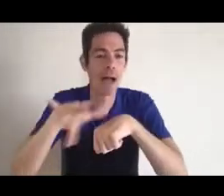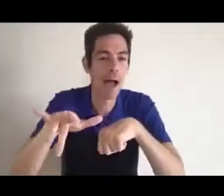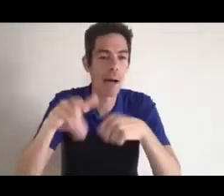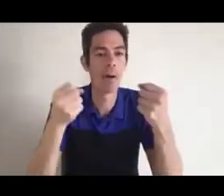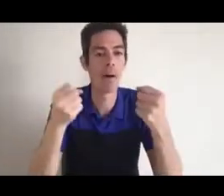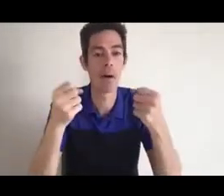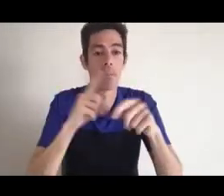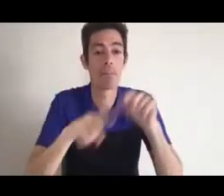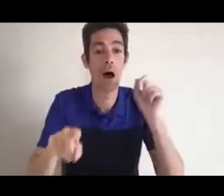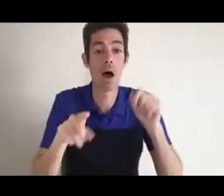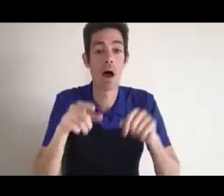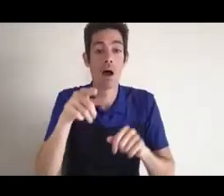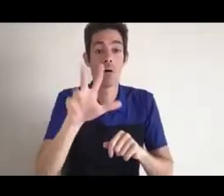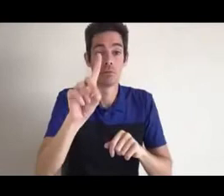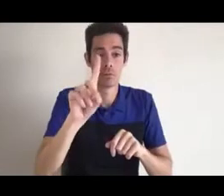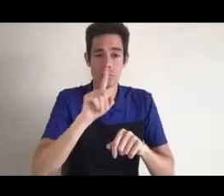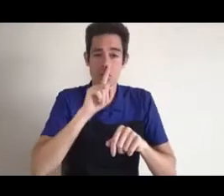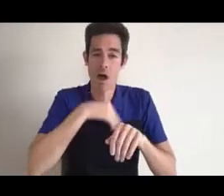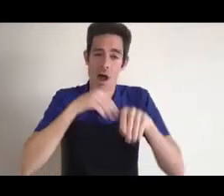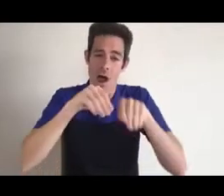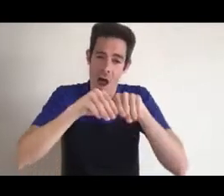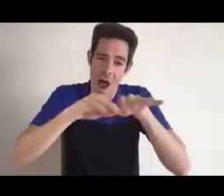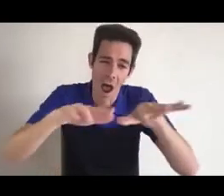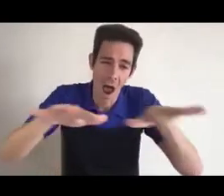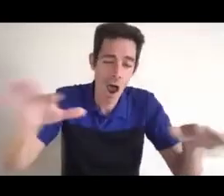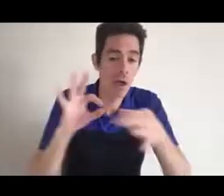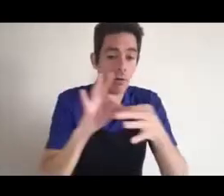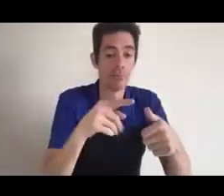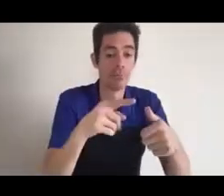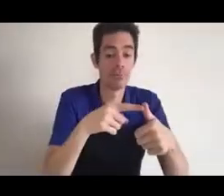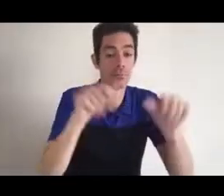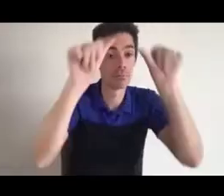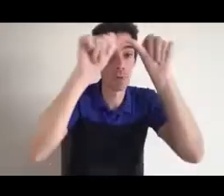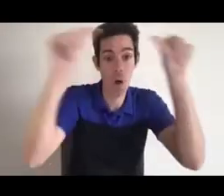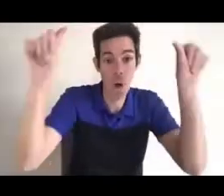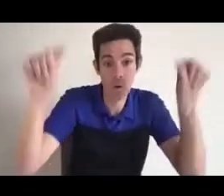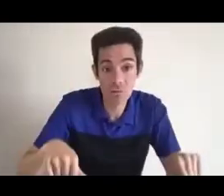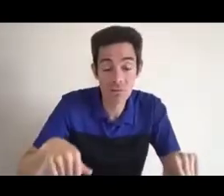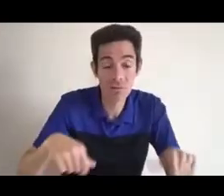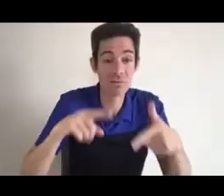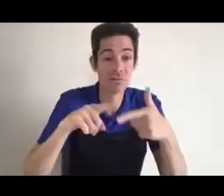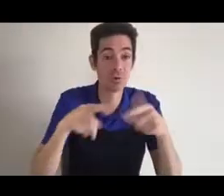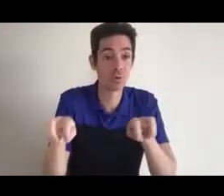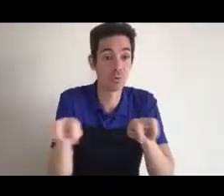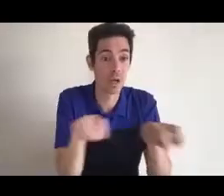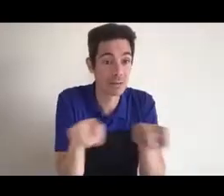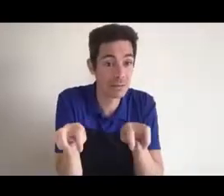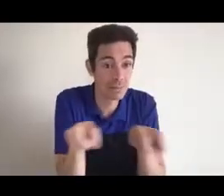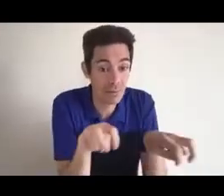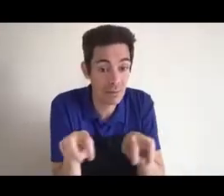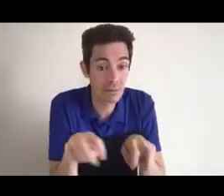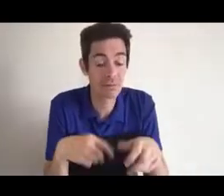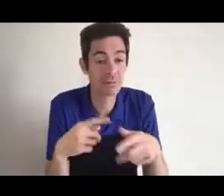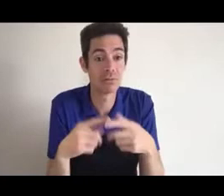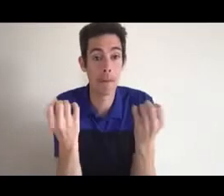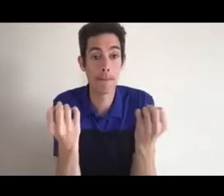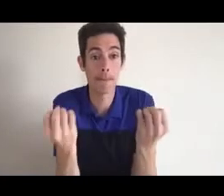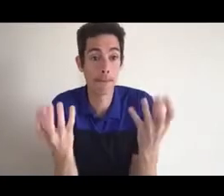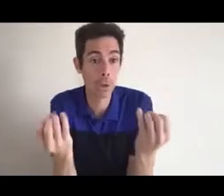a person, a space, something that's empty, a car. But 3D really actually relates to